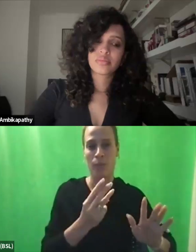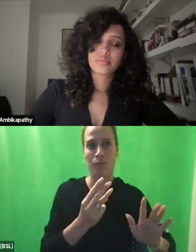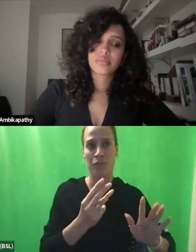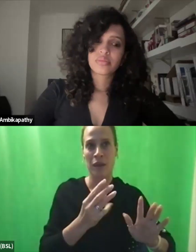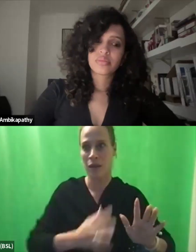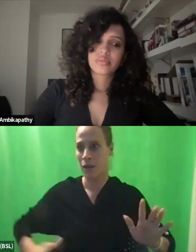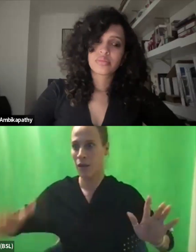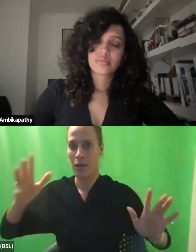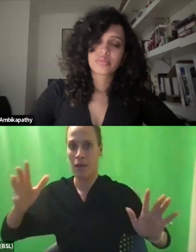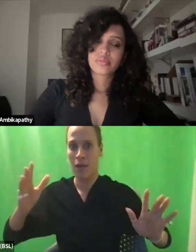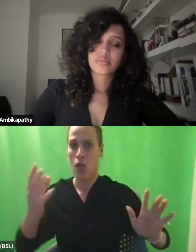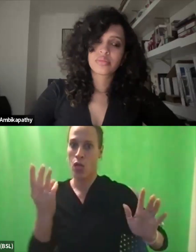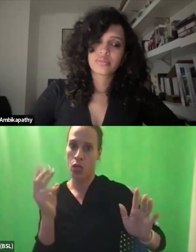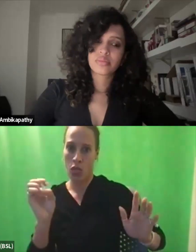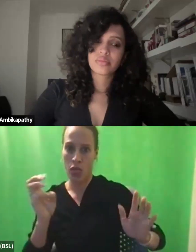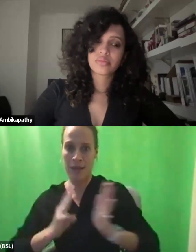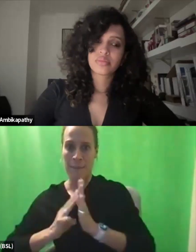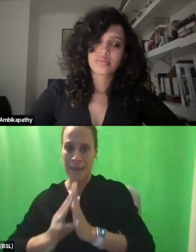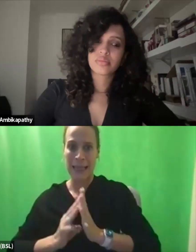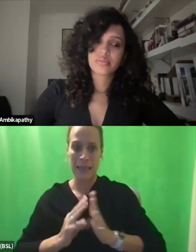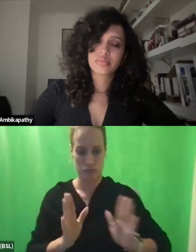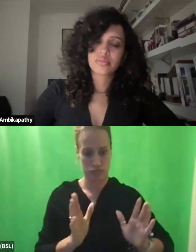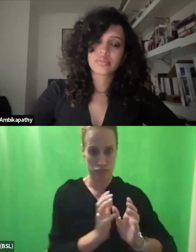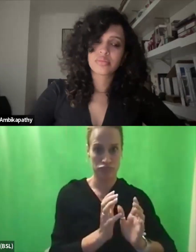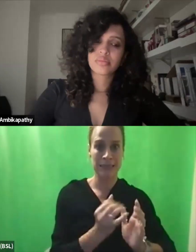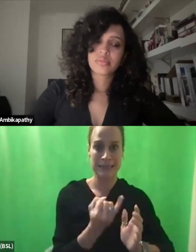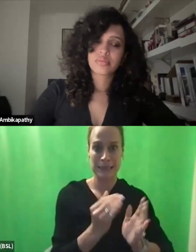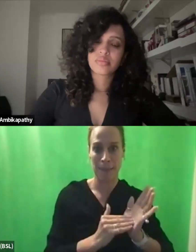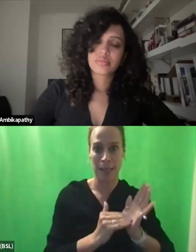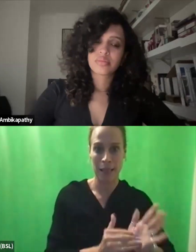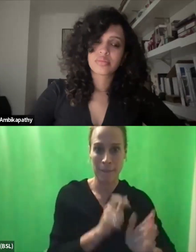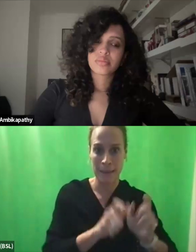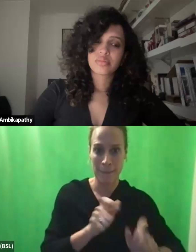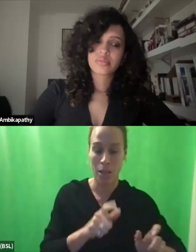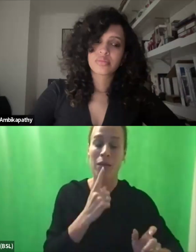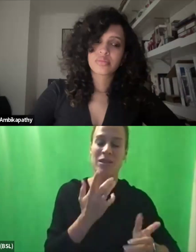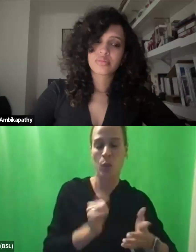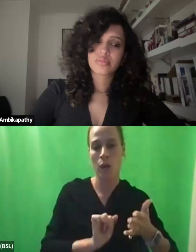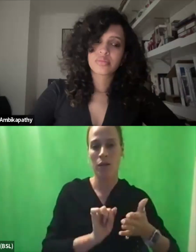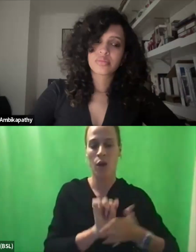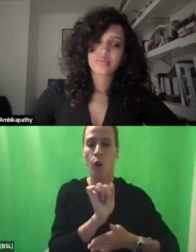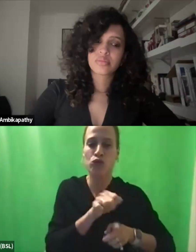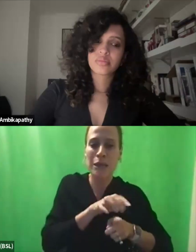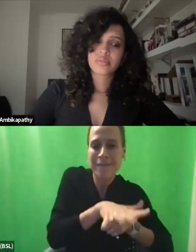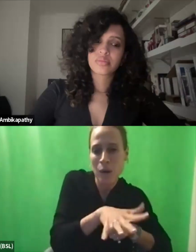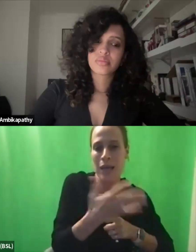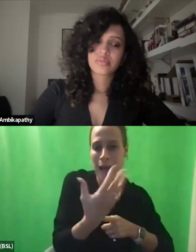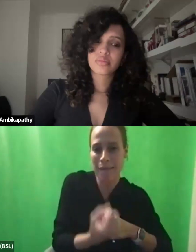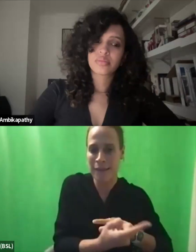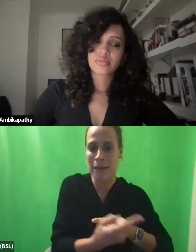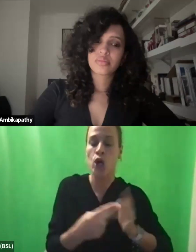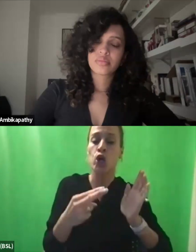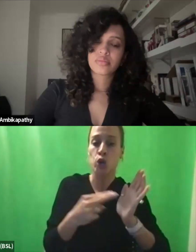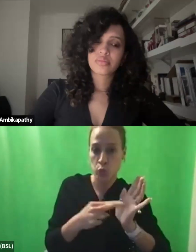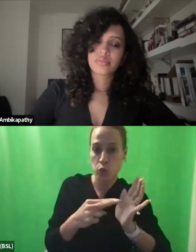of how much of a cultural influence, economic influence, and political influence the city may carry. So Nouchi